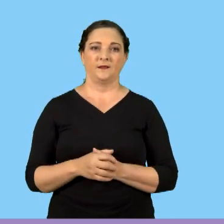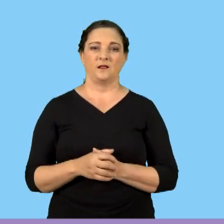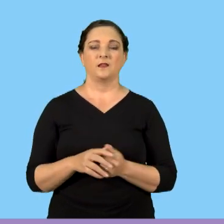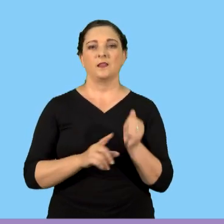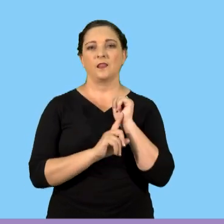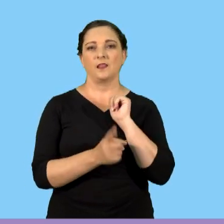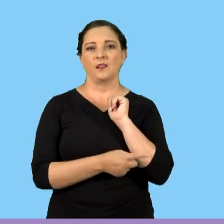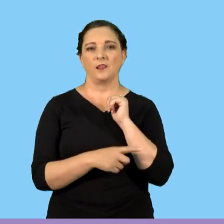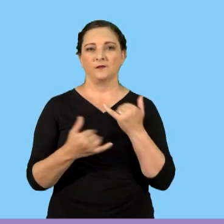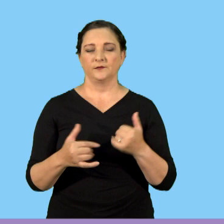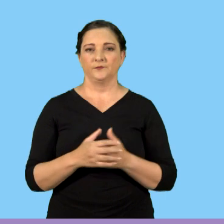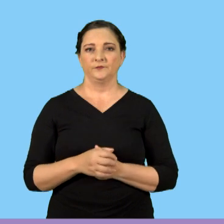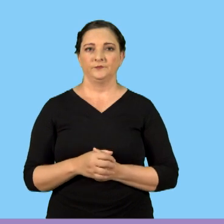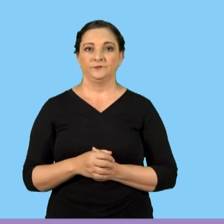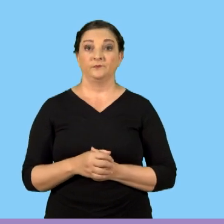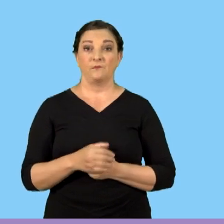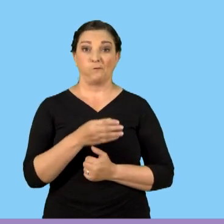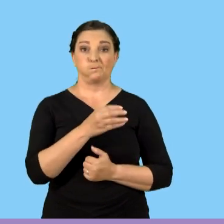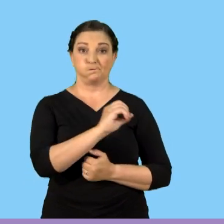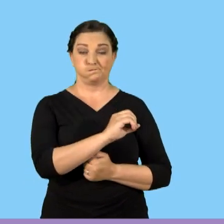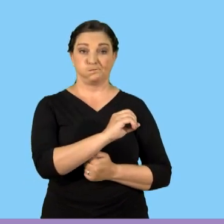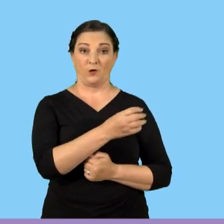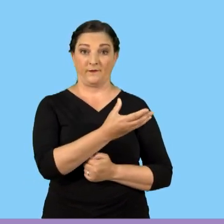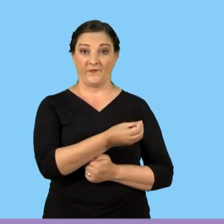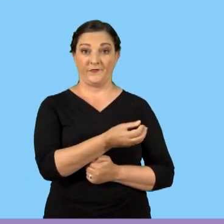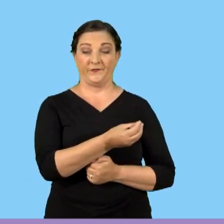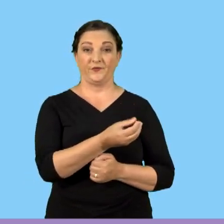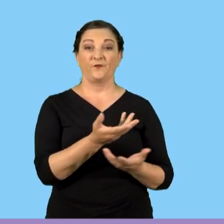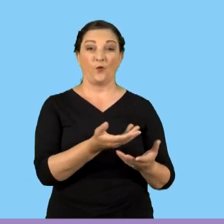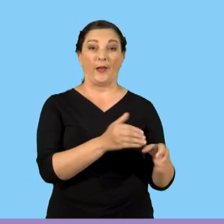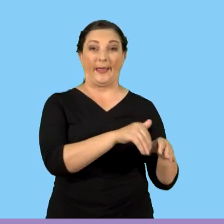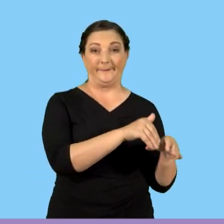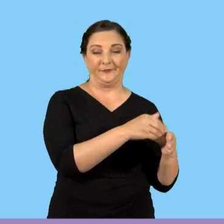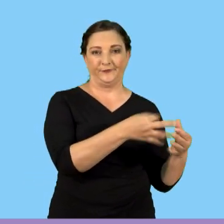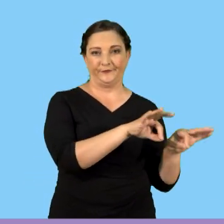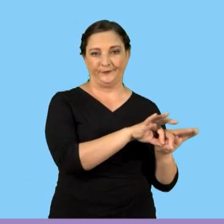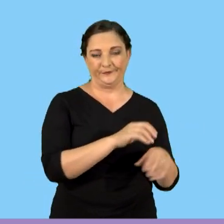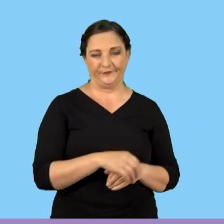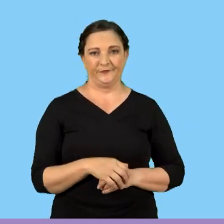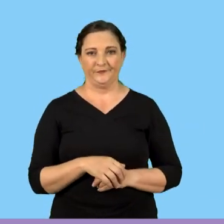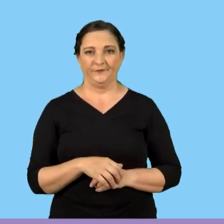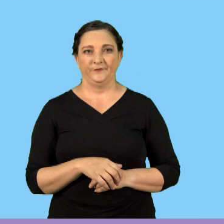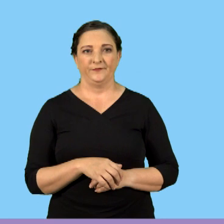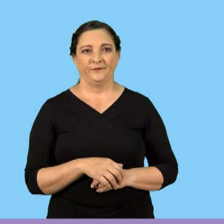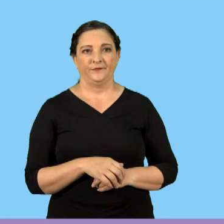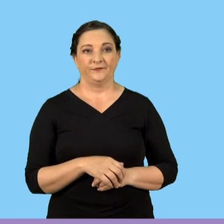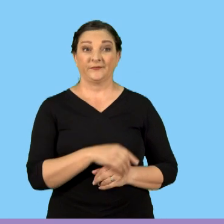Let's move over to the last input value there. We have a 0 as our input value.